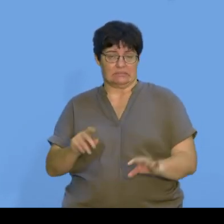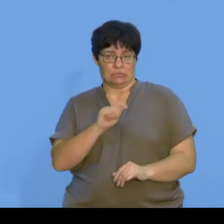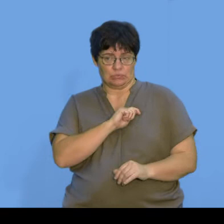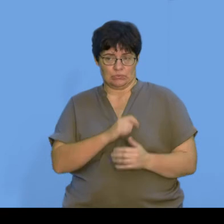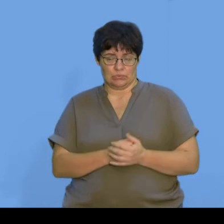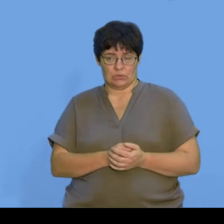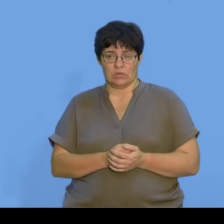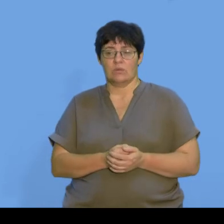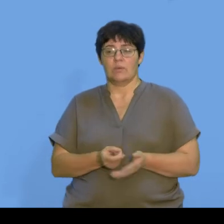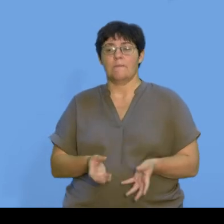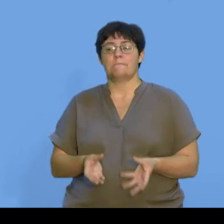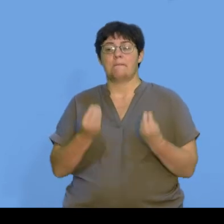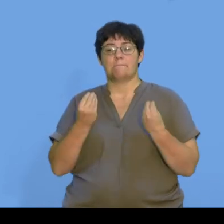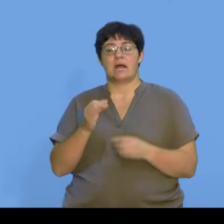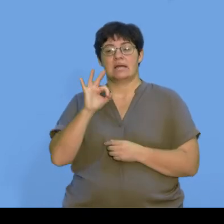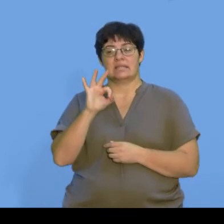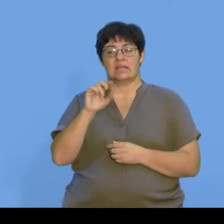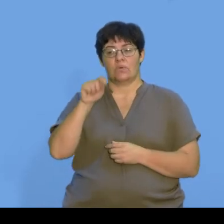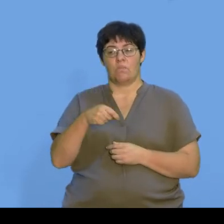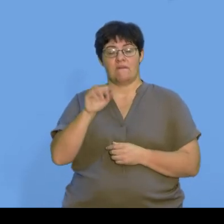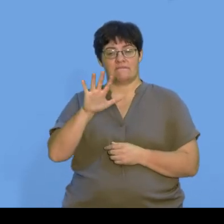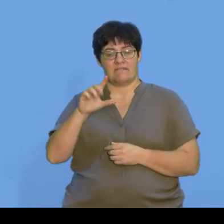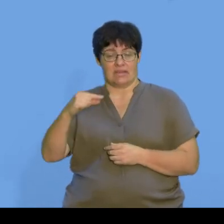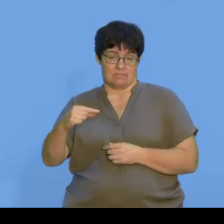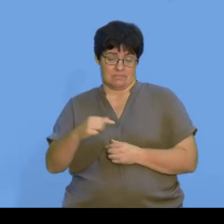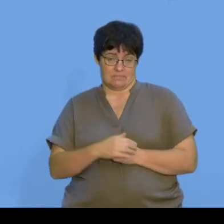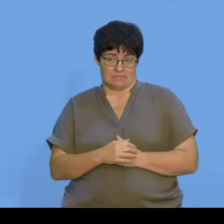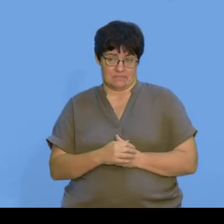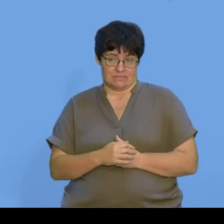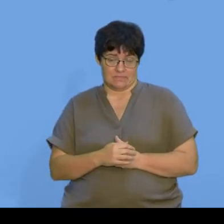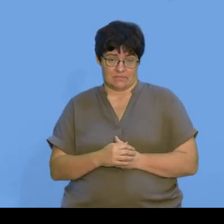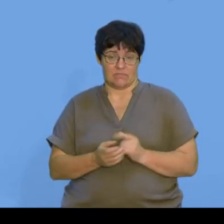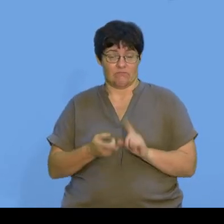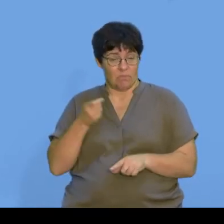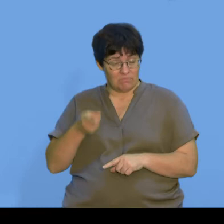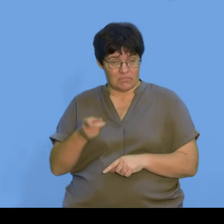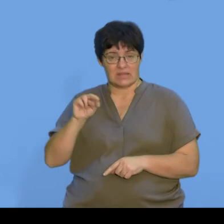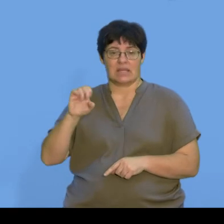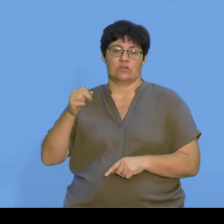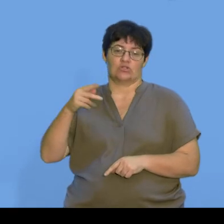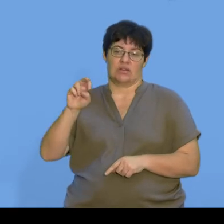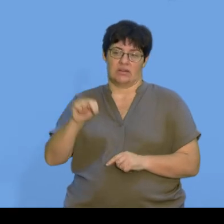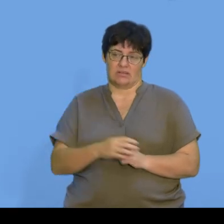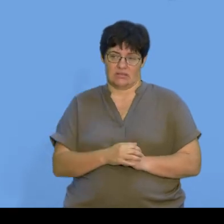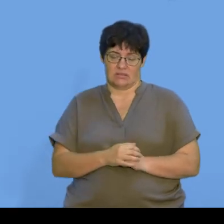get a 3.5 grams, okay, of nitrogen. So what does that tell